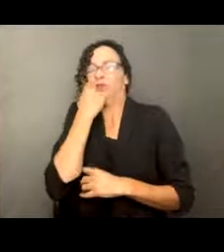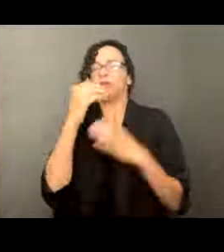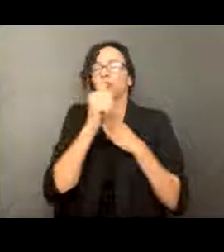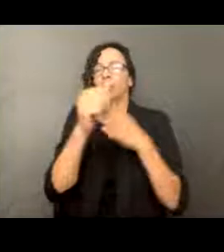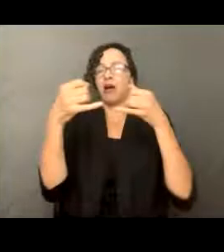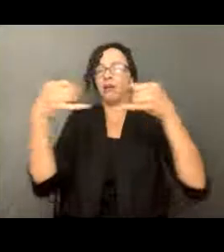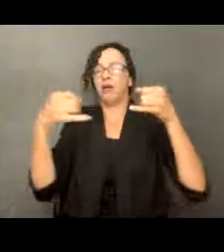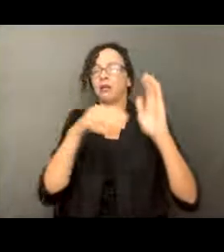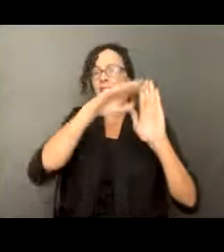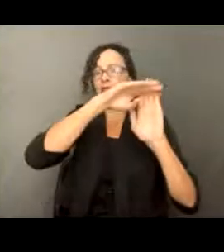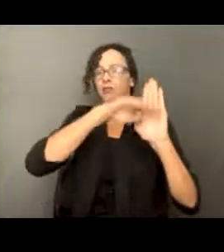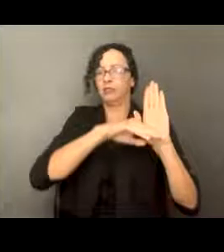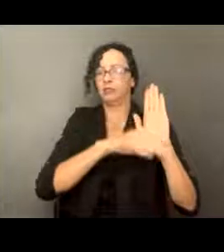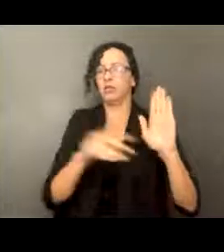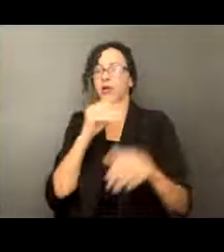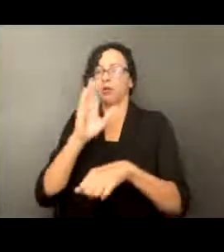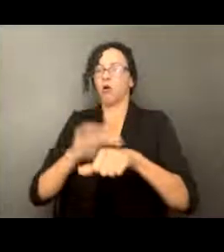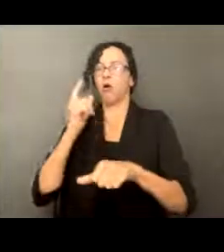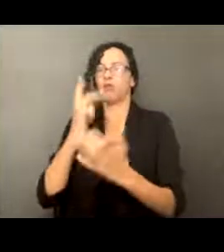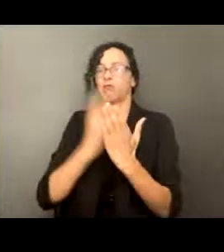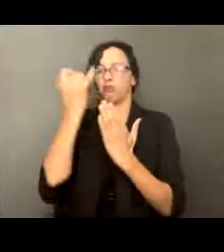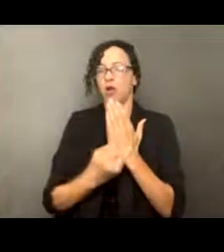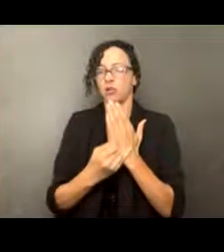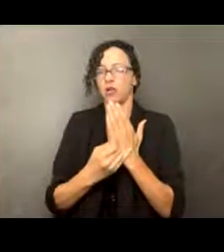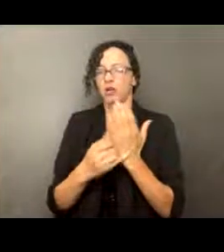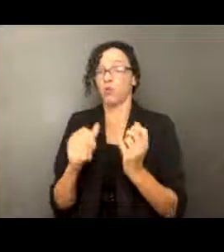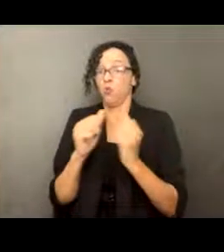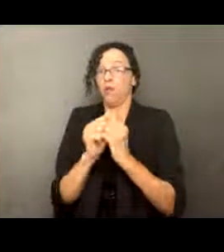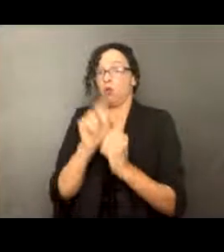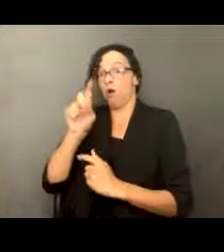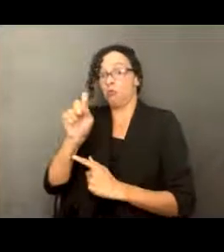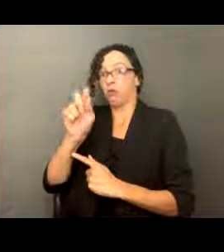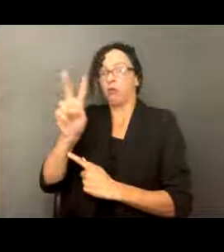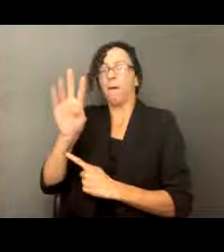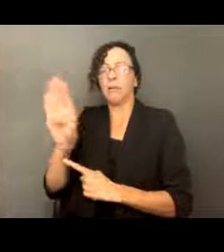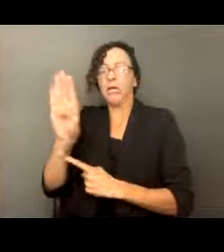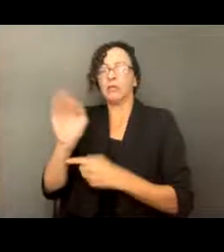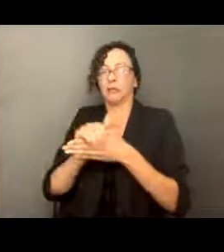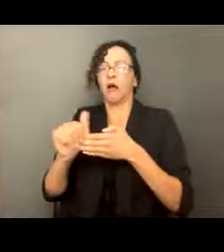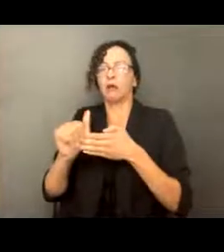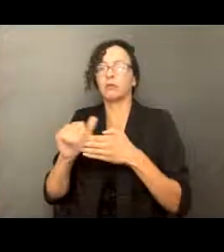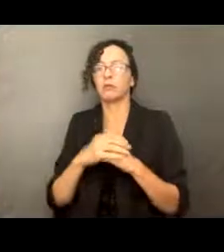for projects for this $1.2 billion. You will see that